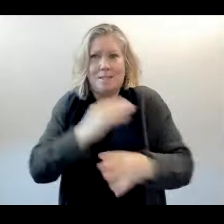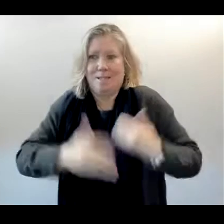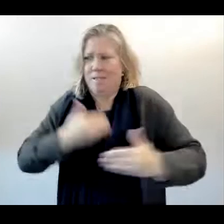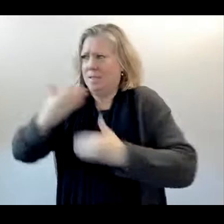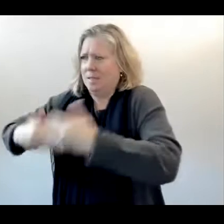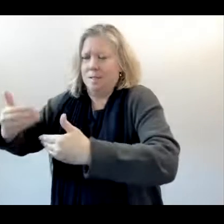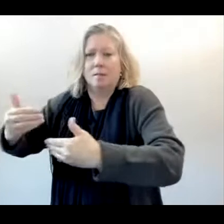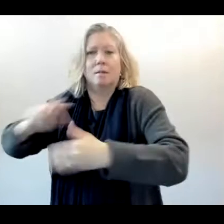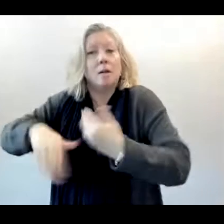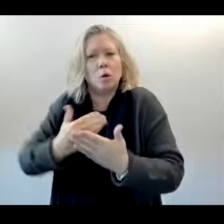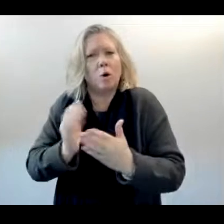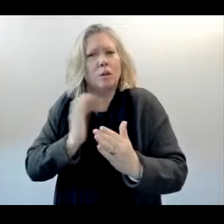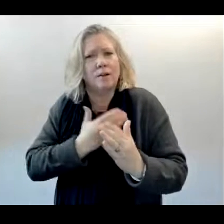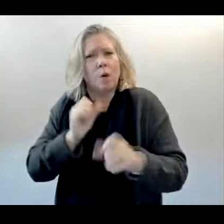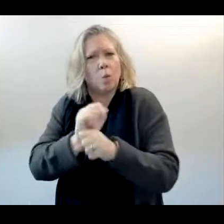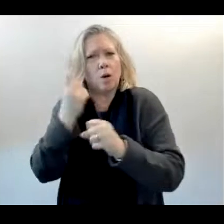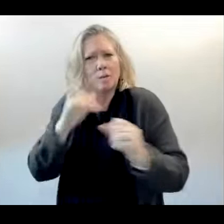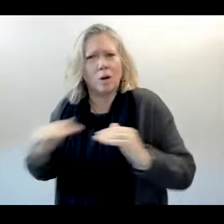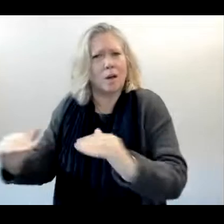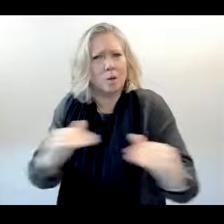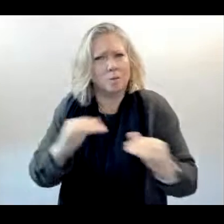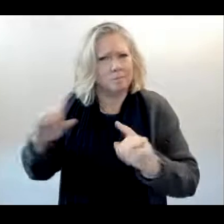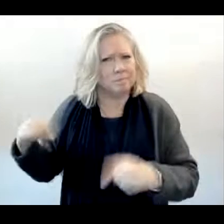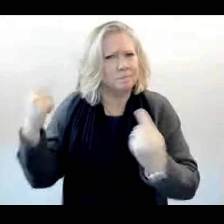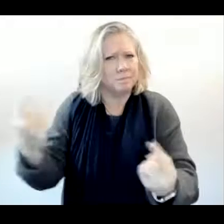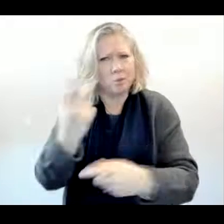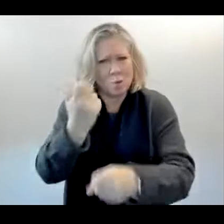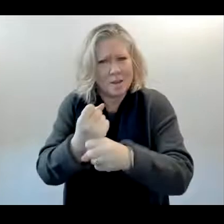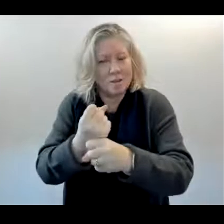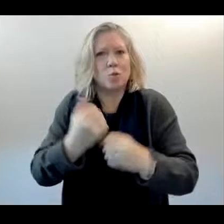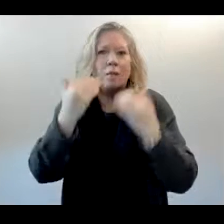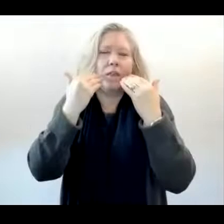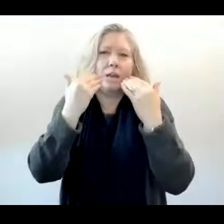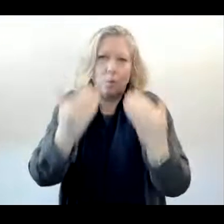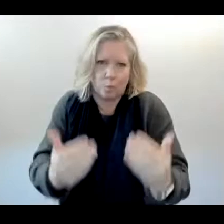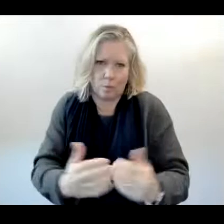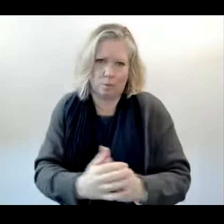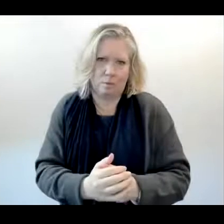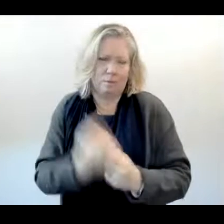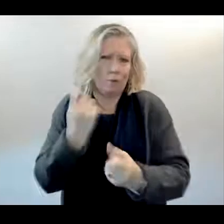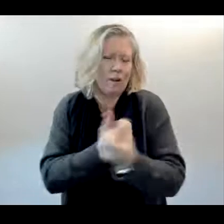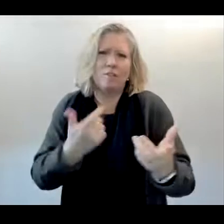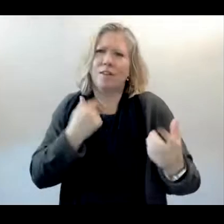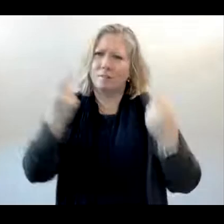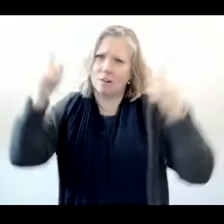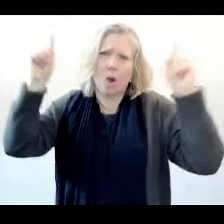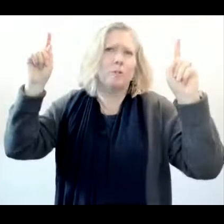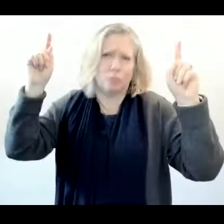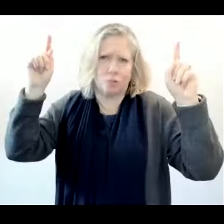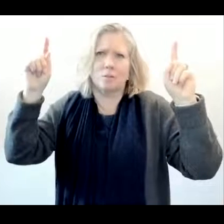of equitable work we've done over the last 3 years. And so I just want to thank him for all that he was able to accomplish during his time